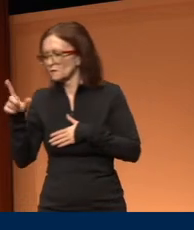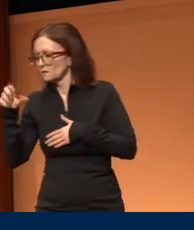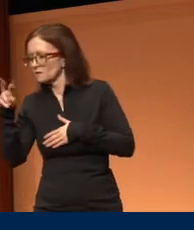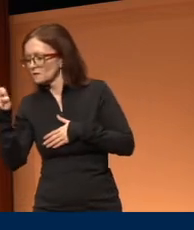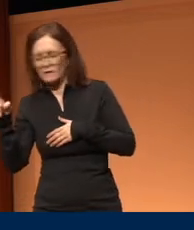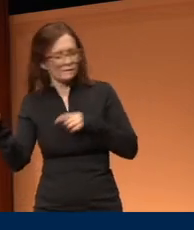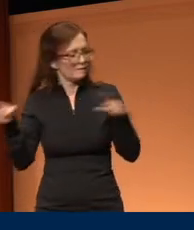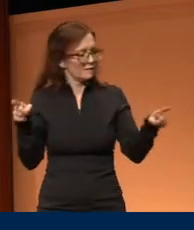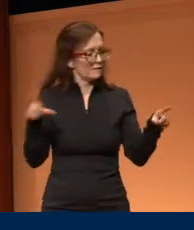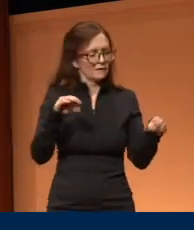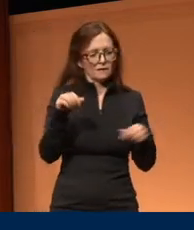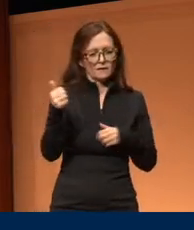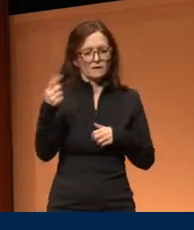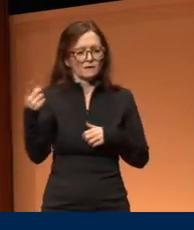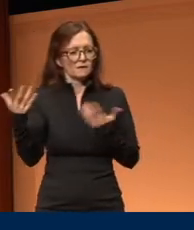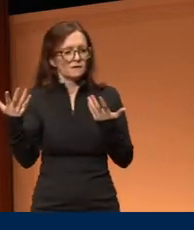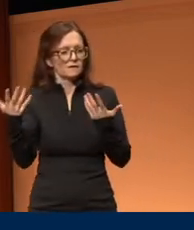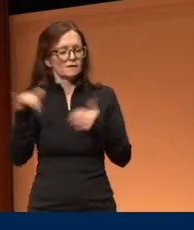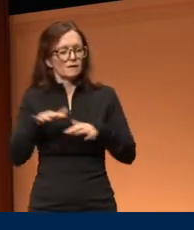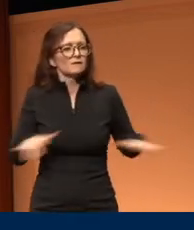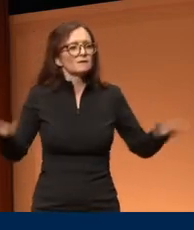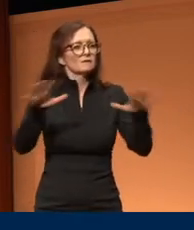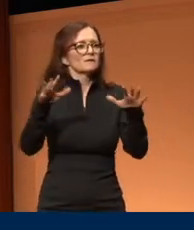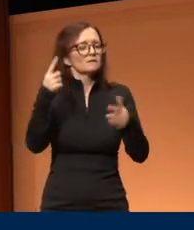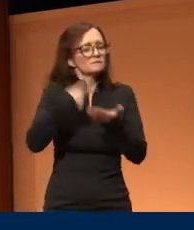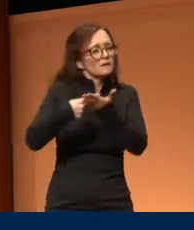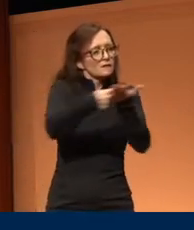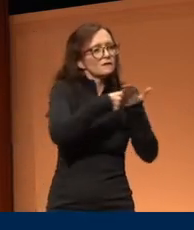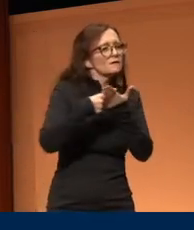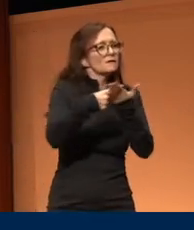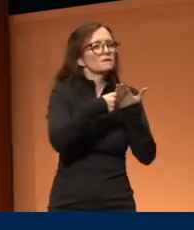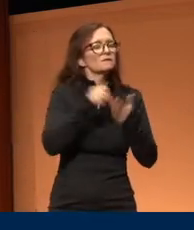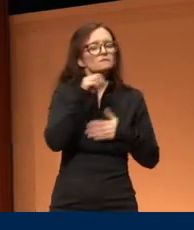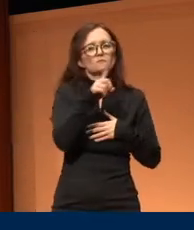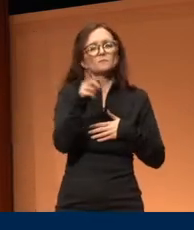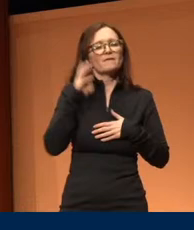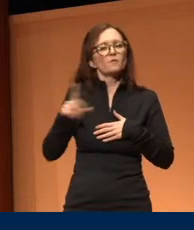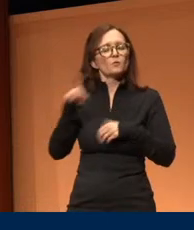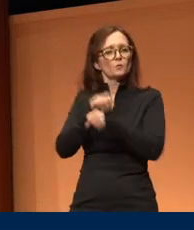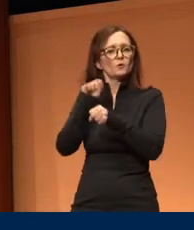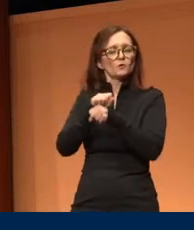one hand, and some of the epistemic virtues of deliberation that you're talking about in like some of your previous work.